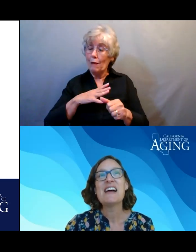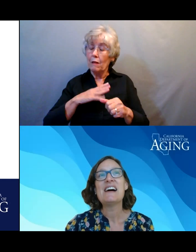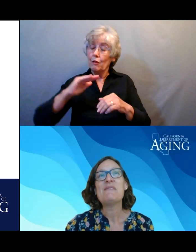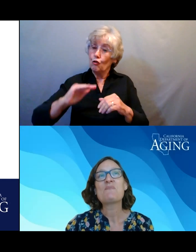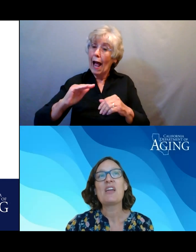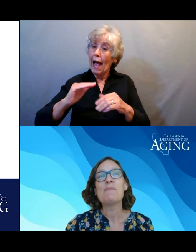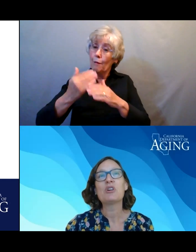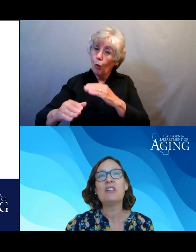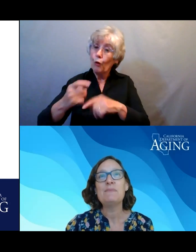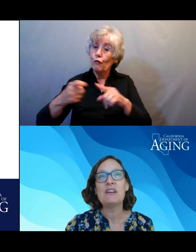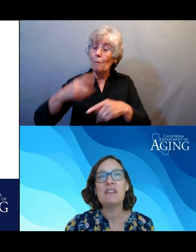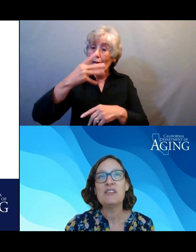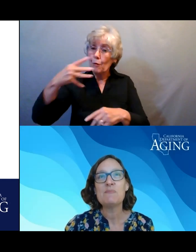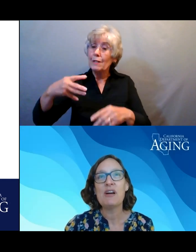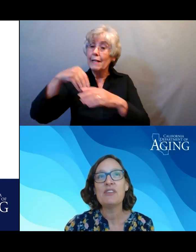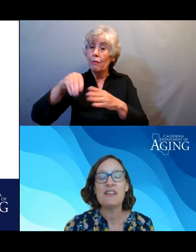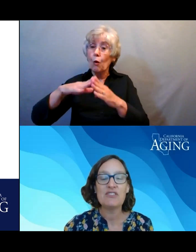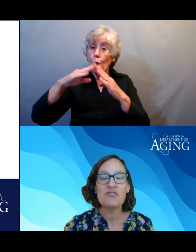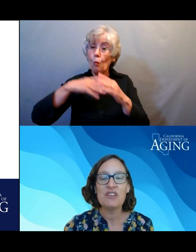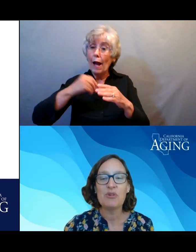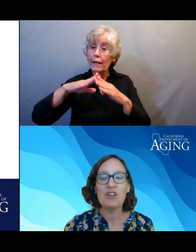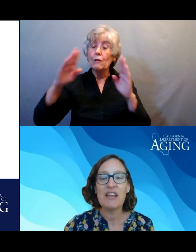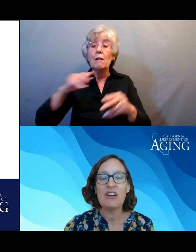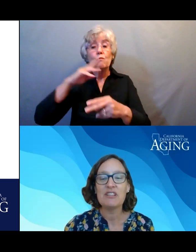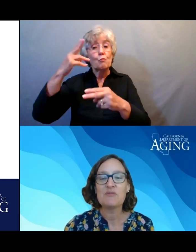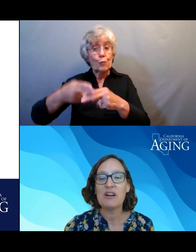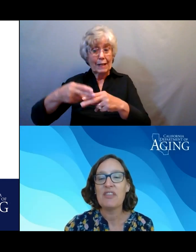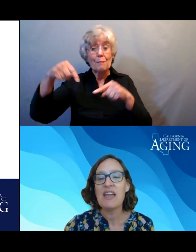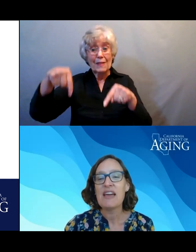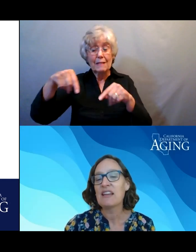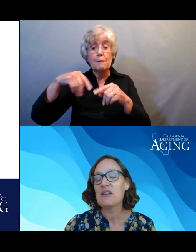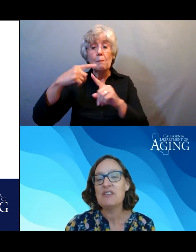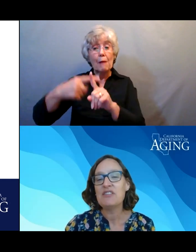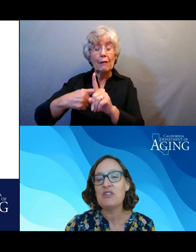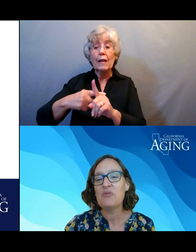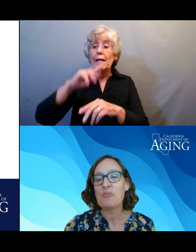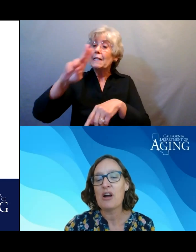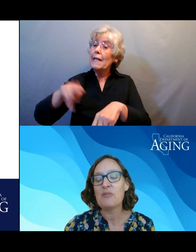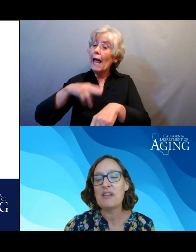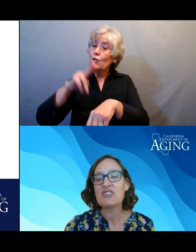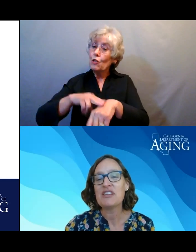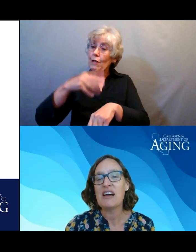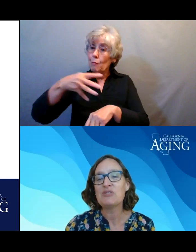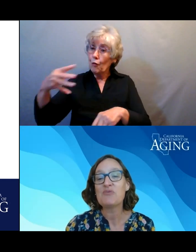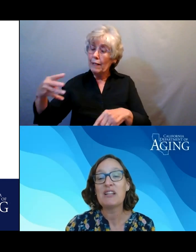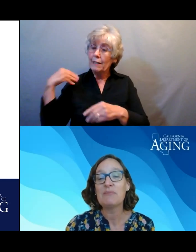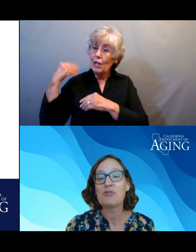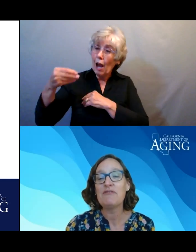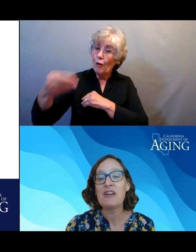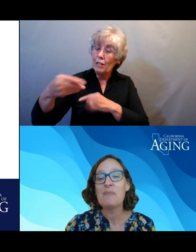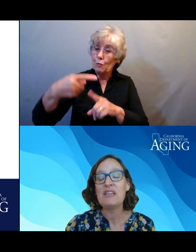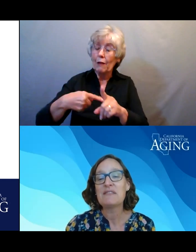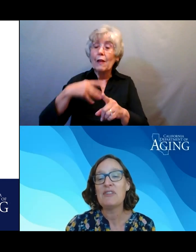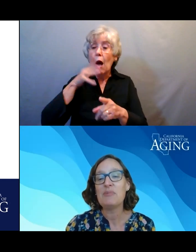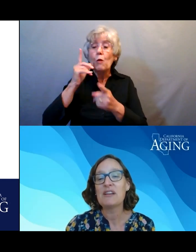House, proclaimed this month National Immigrant Heritage Month. And I commend to you the proclamation. I'll just read a